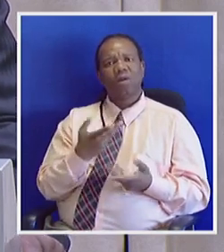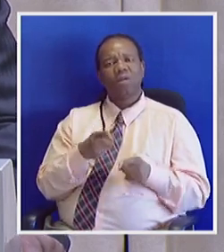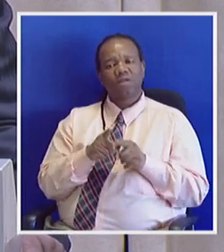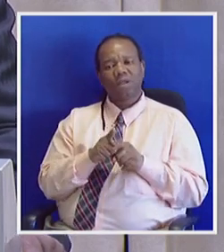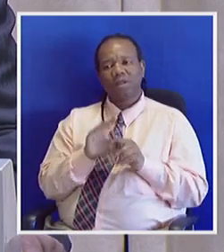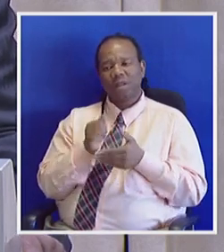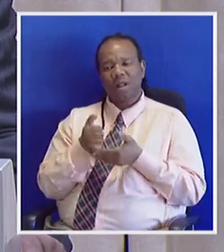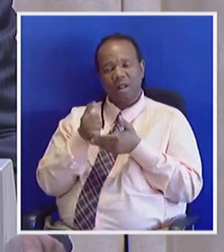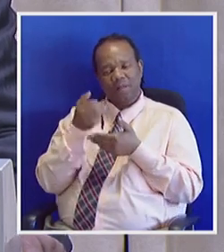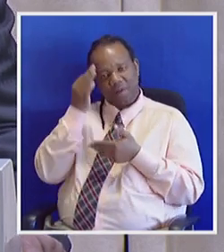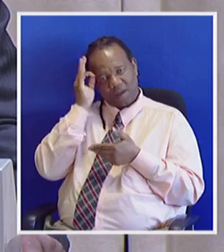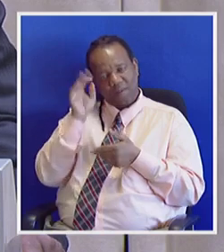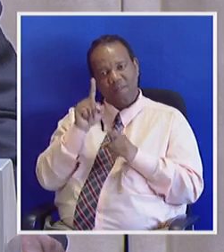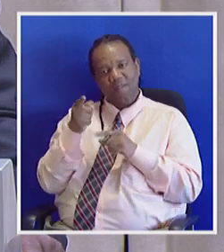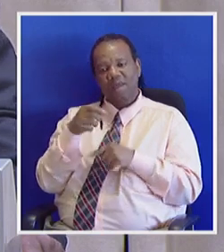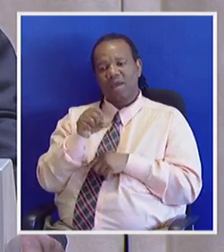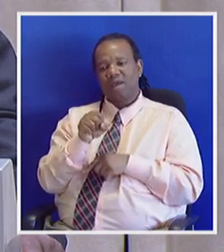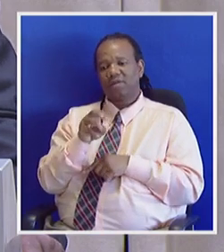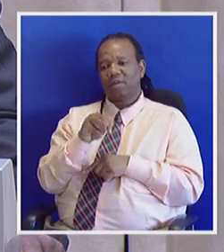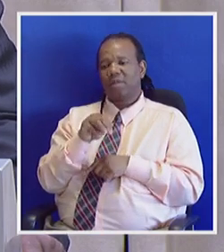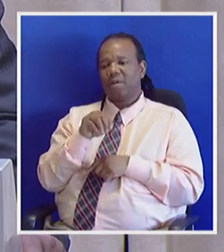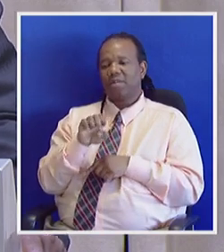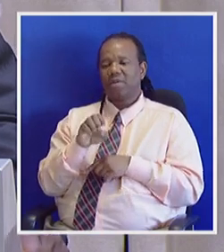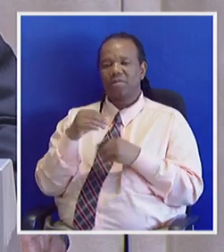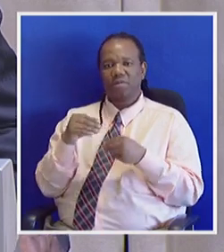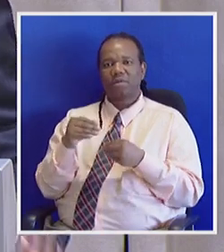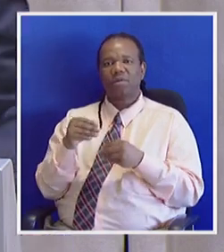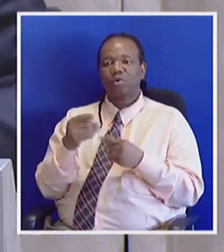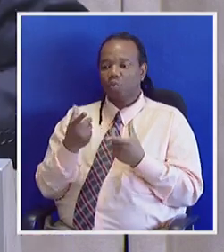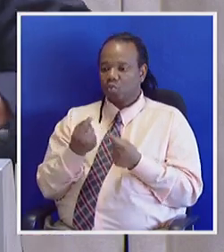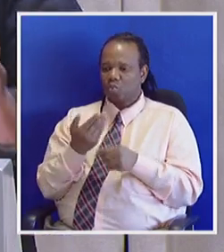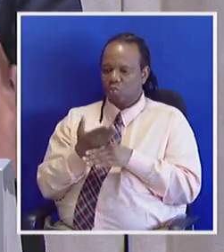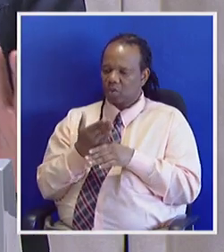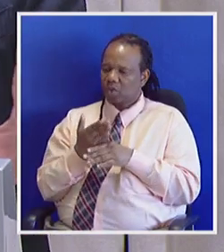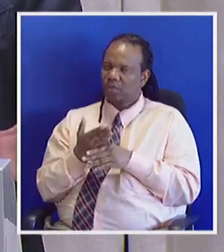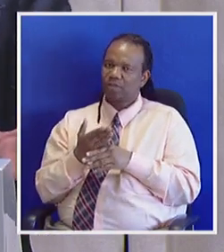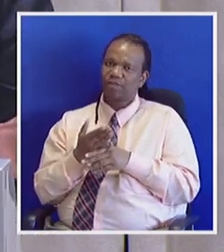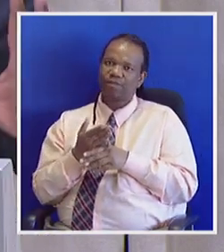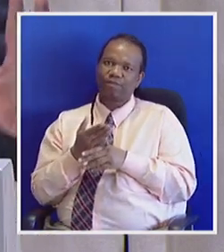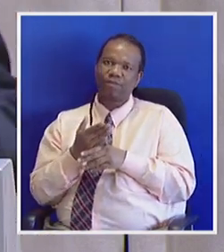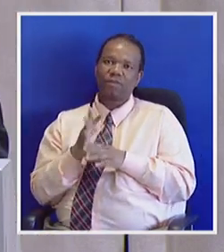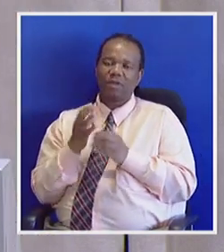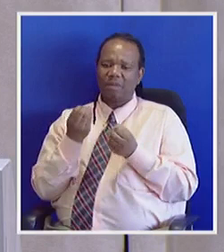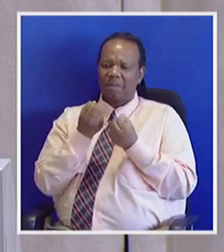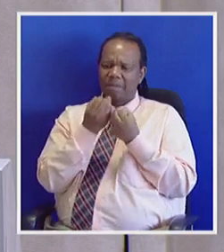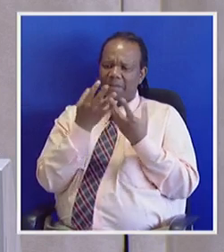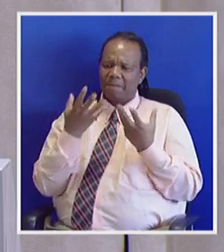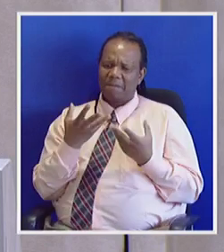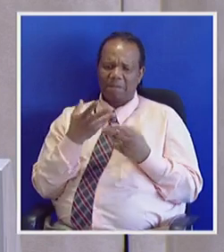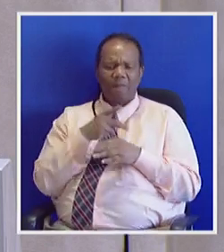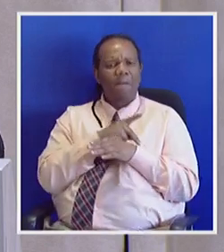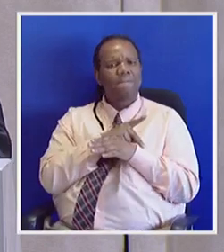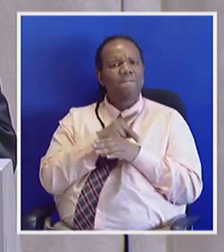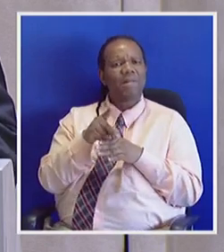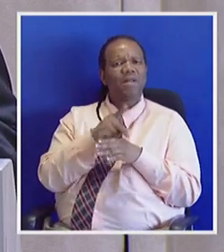state. Small and medium enterprises, we're also doing a lot there. So the plethora of plans should never be seen as a